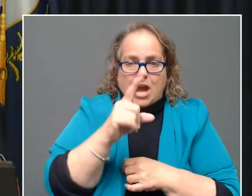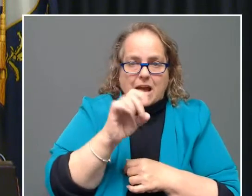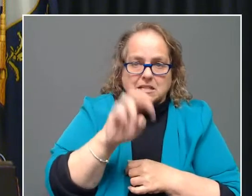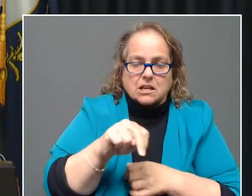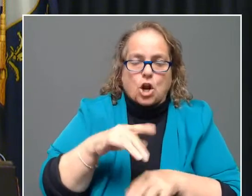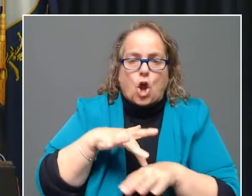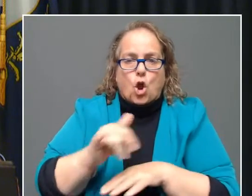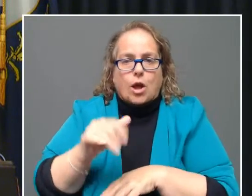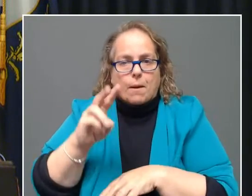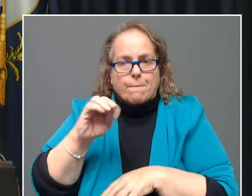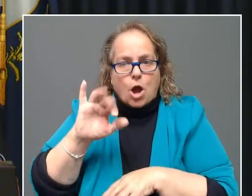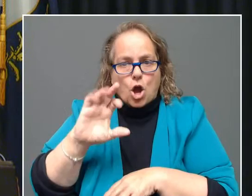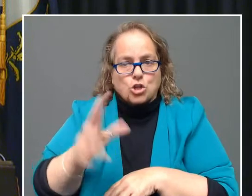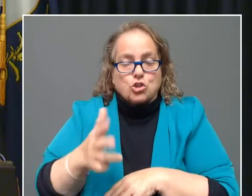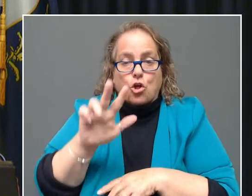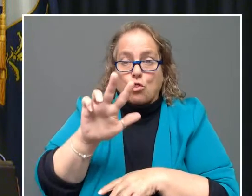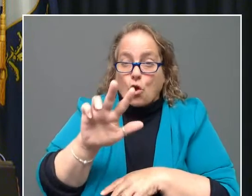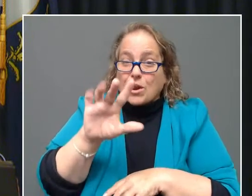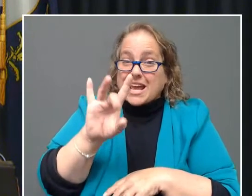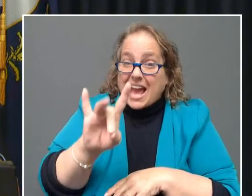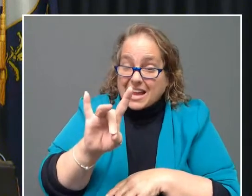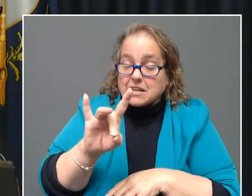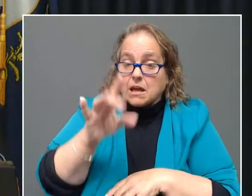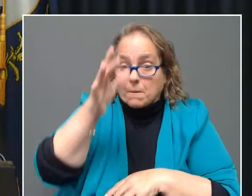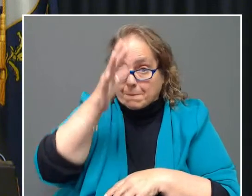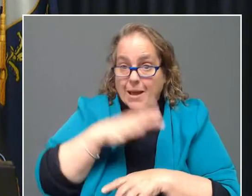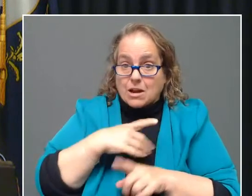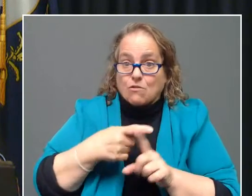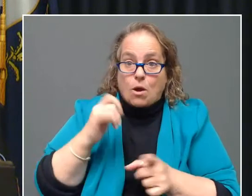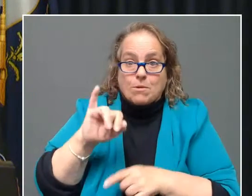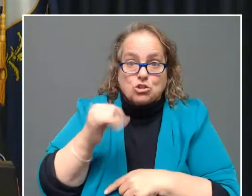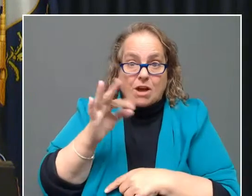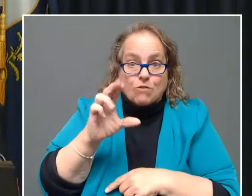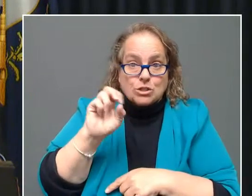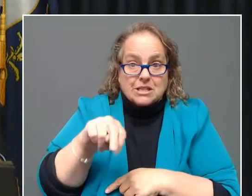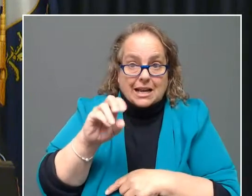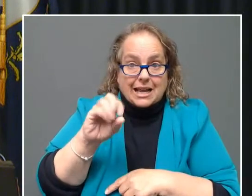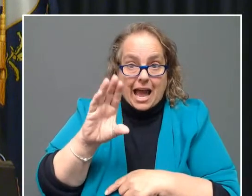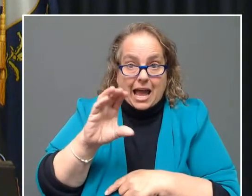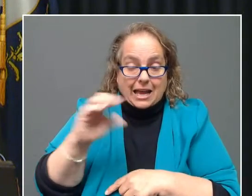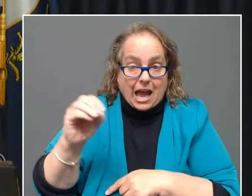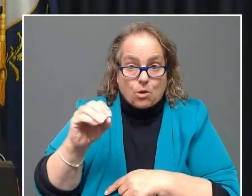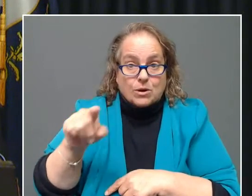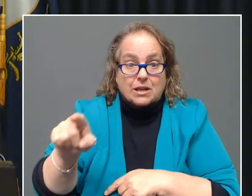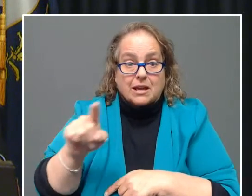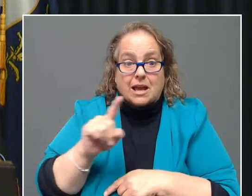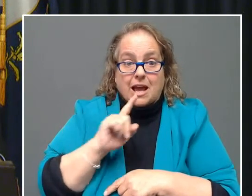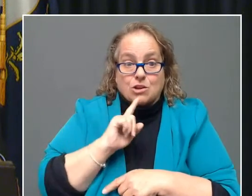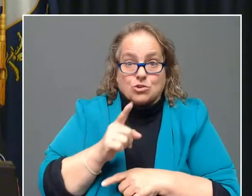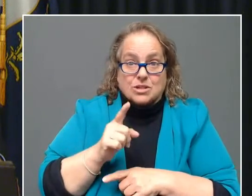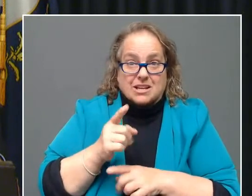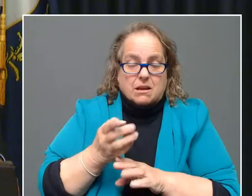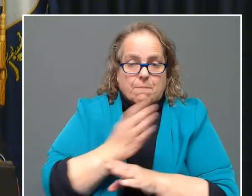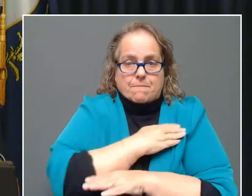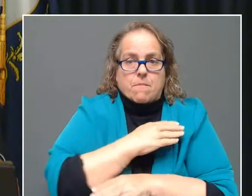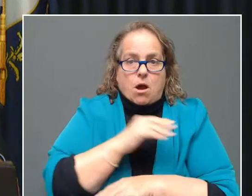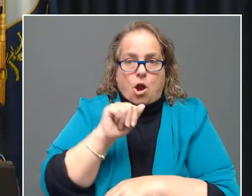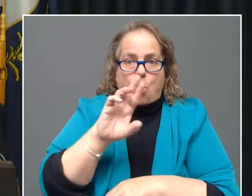We lost a 38-year-old man from Jefferson County. This is actually back in August, but reported